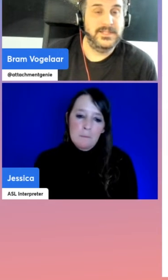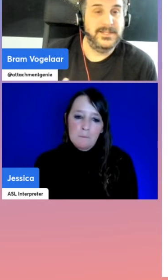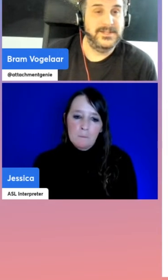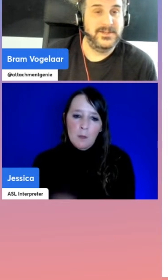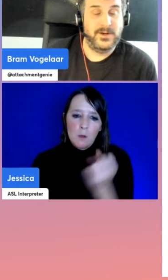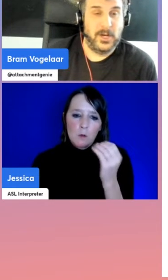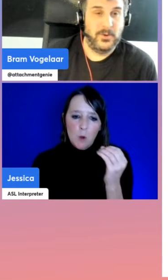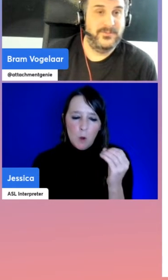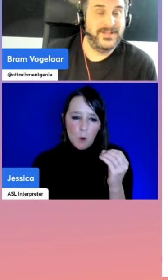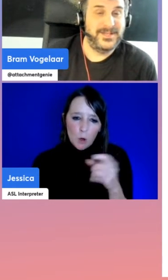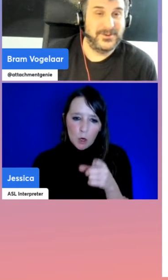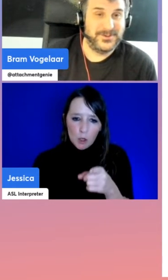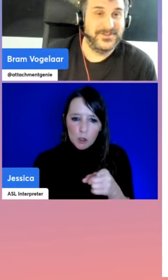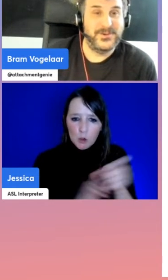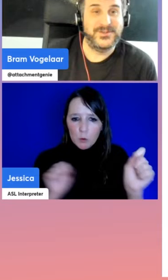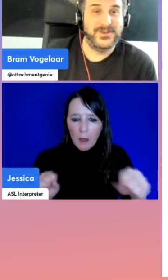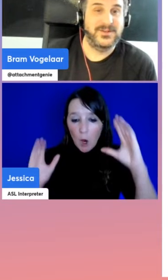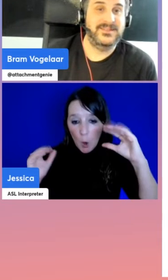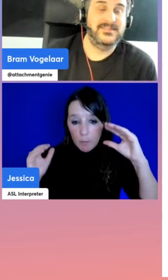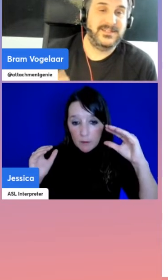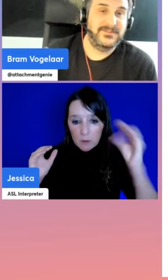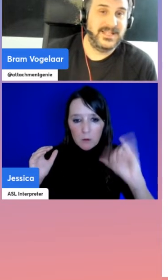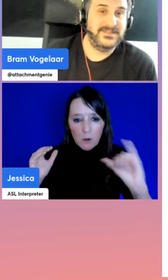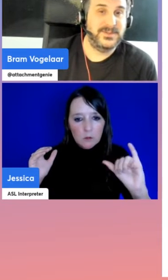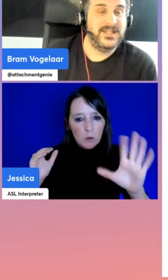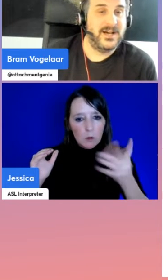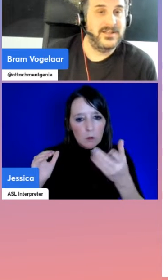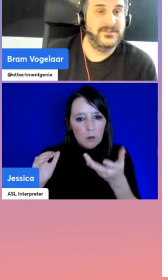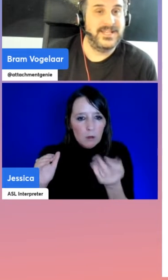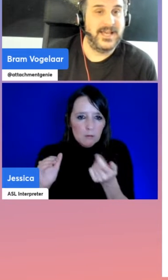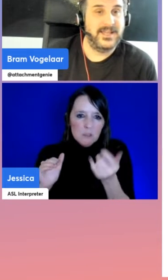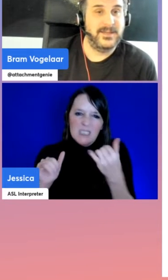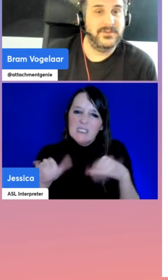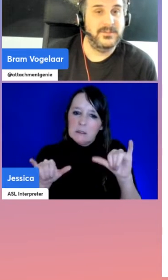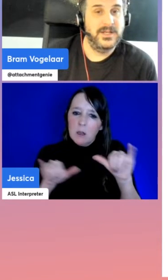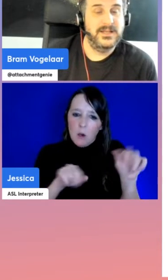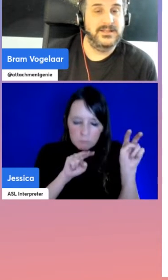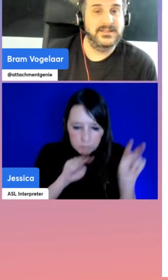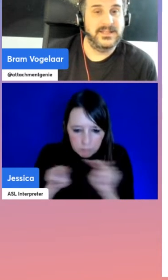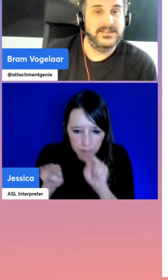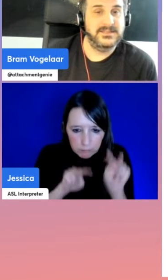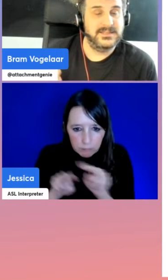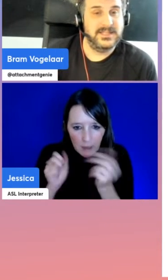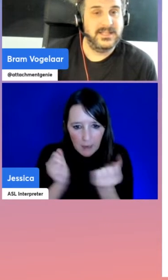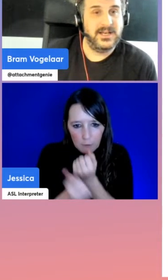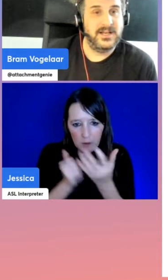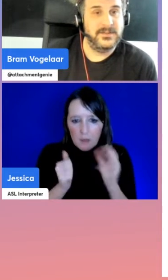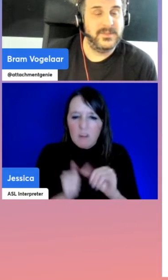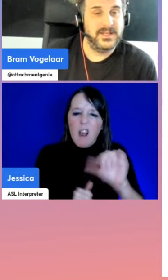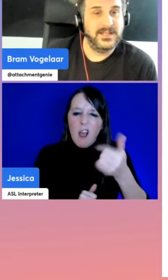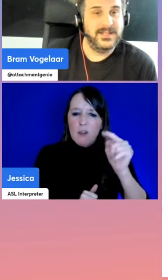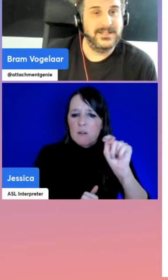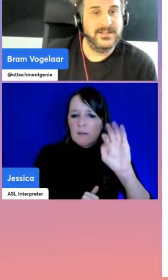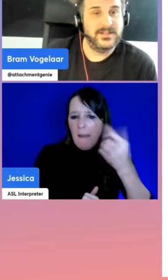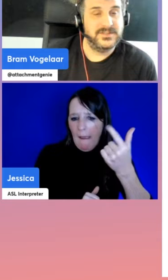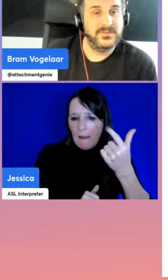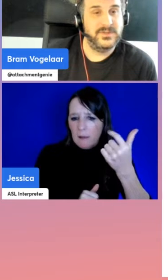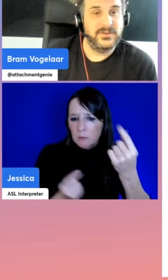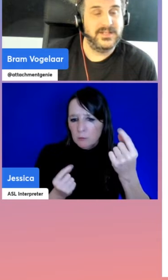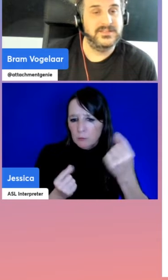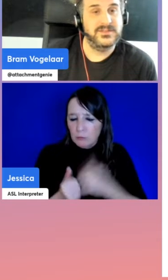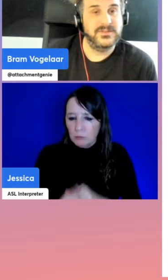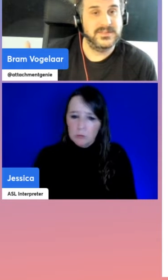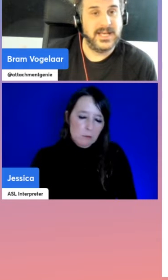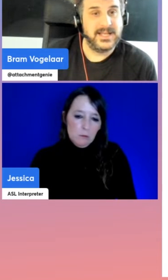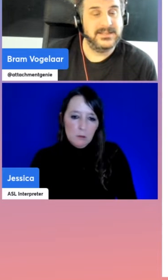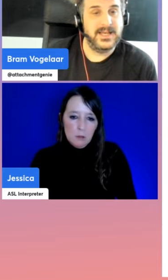So you can hopefully you're also monitoring all of this stuff. That's where the other tag came from. In this case, we